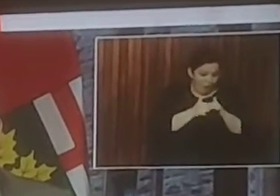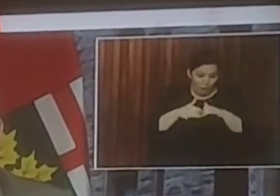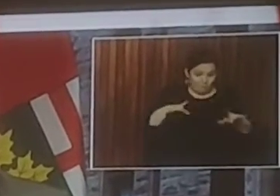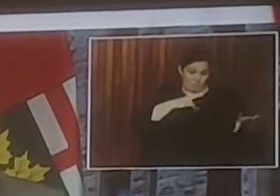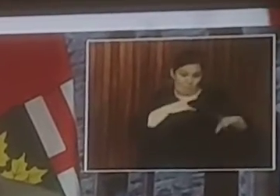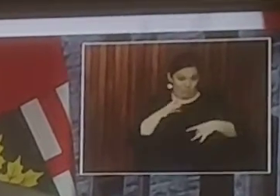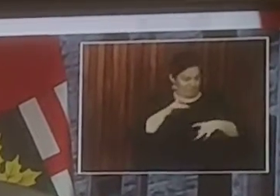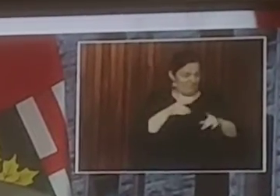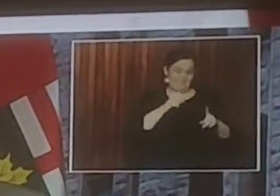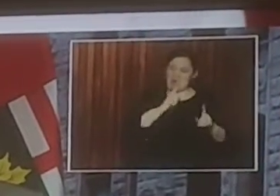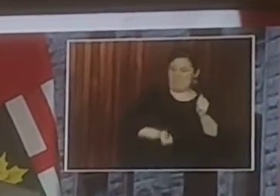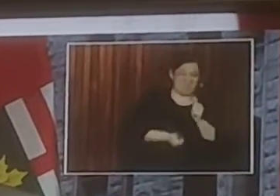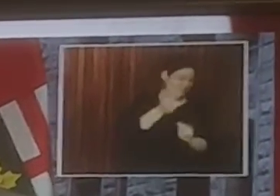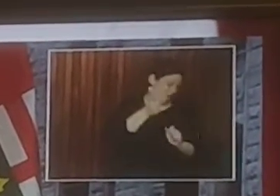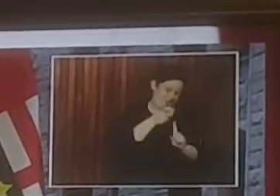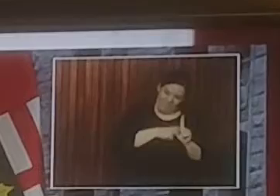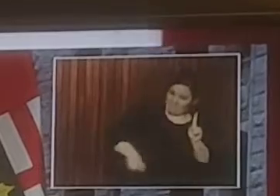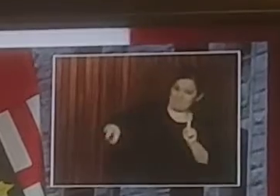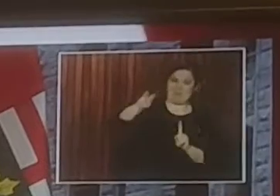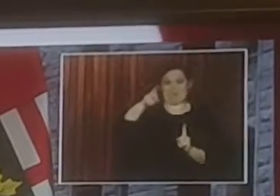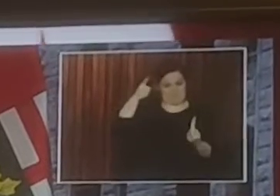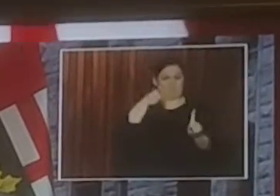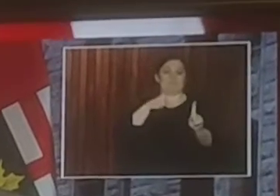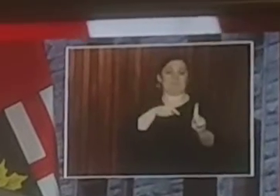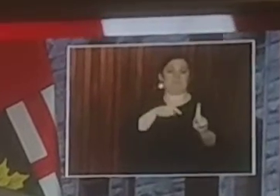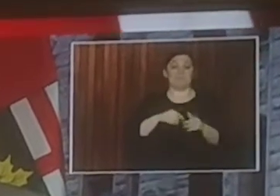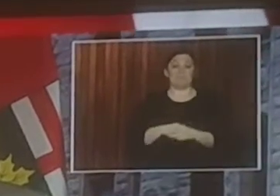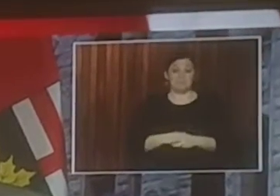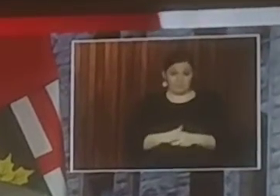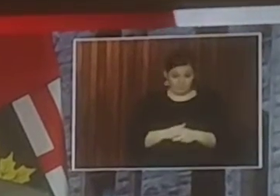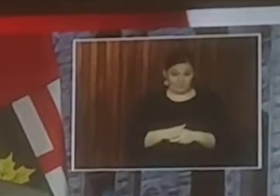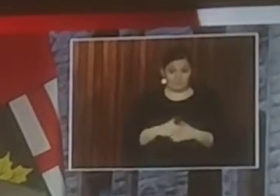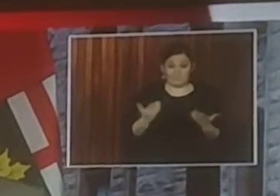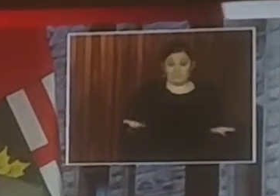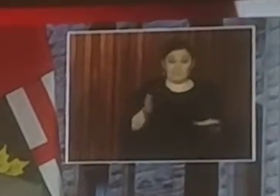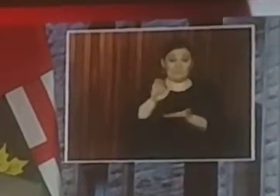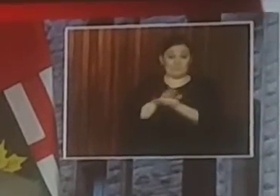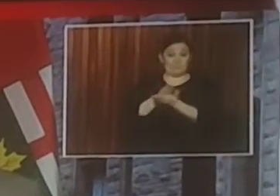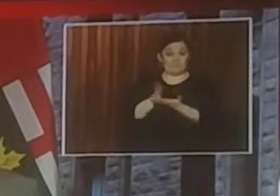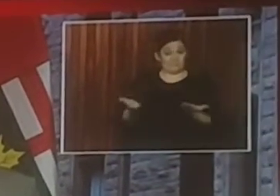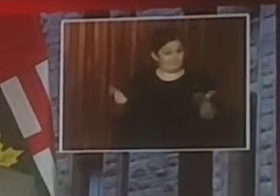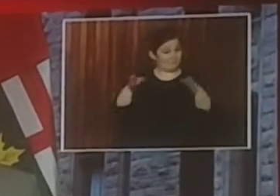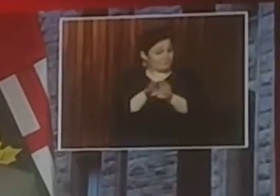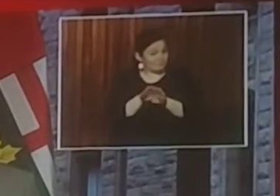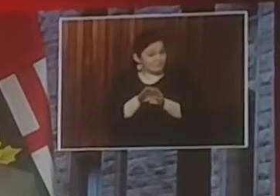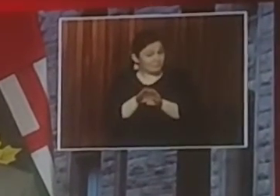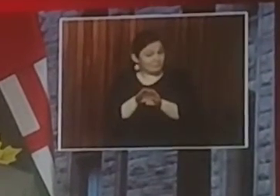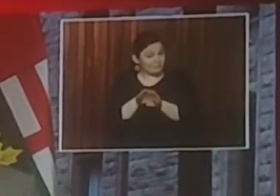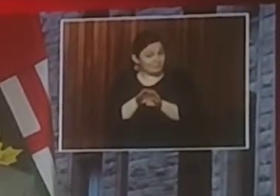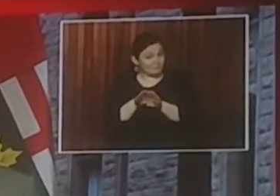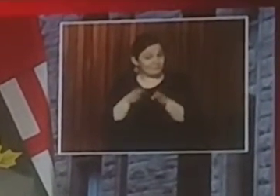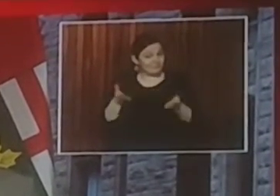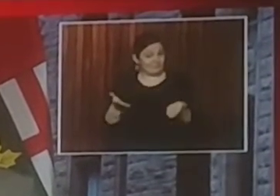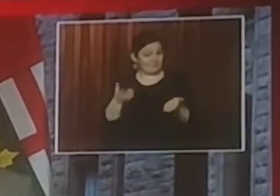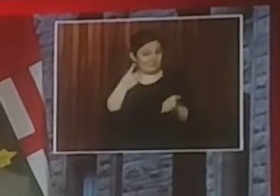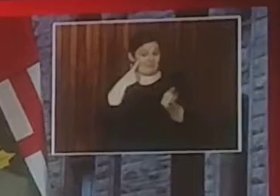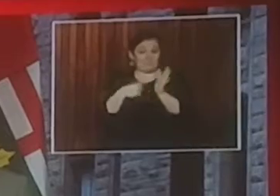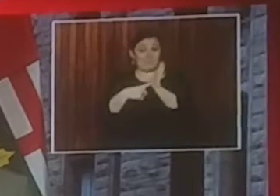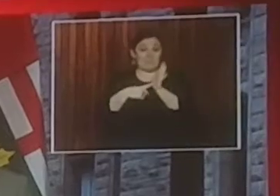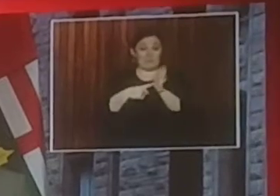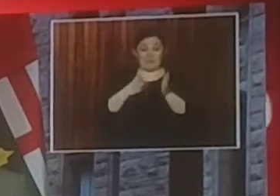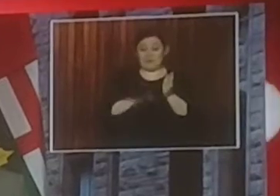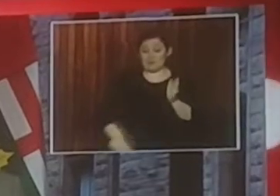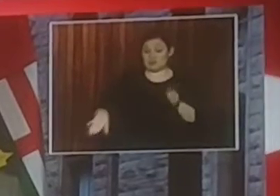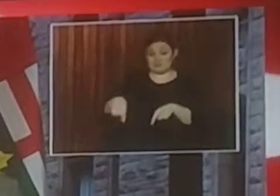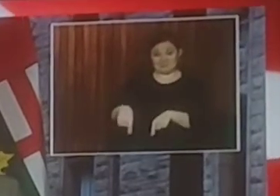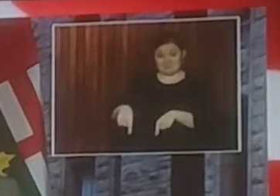our children out of schools during this time because all I need is a few traveling children who are incubating to go back into school, goes back in again, and you've